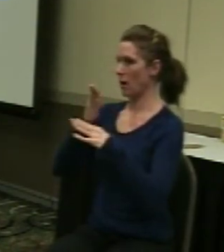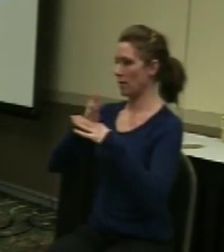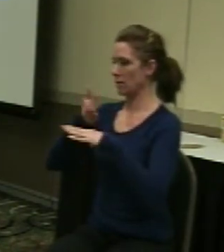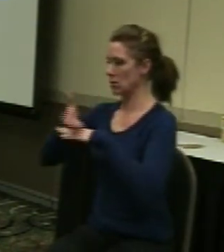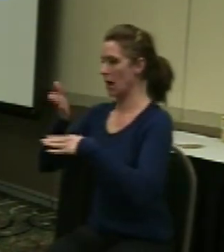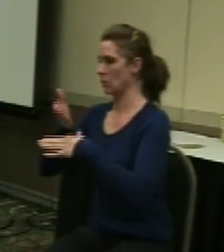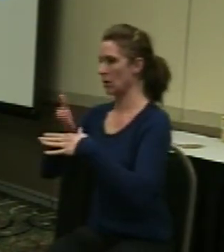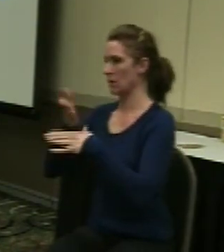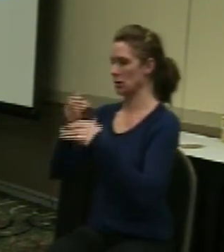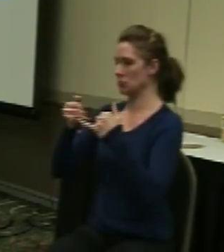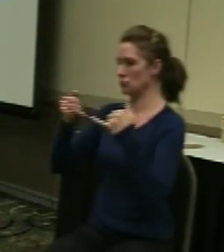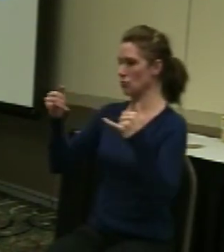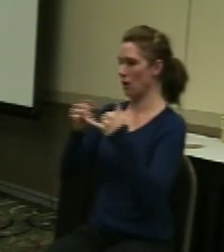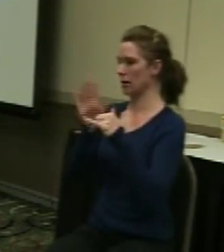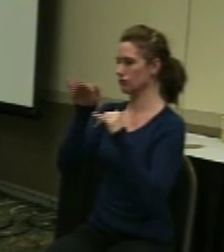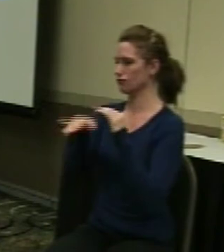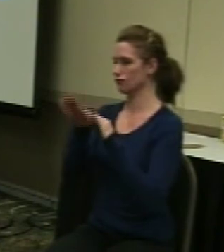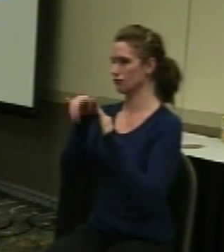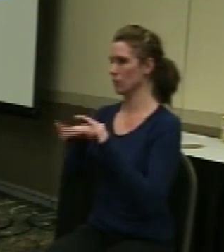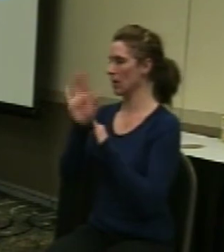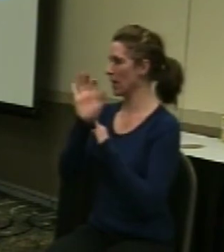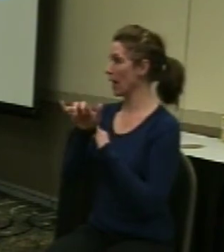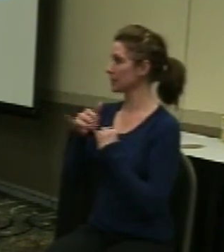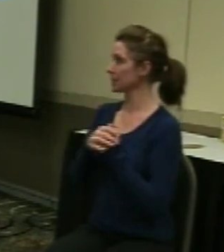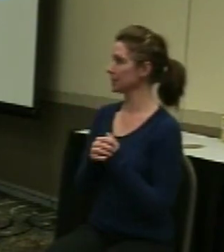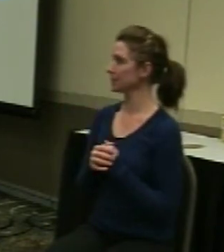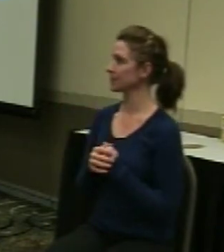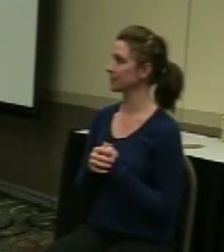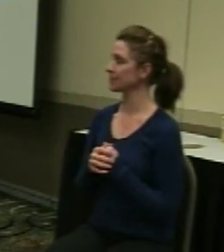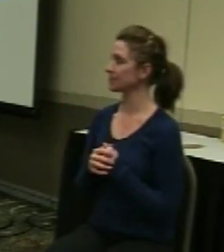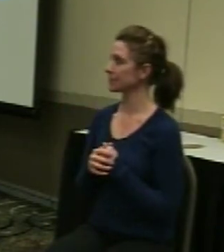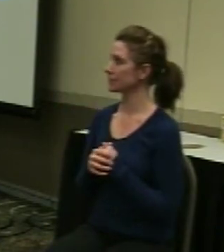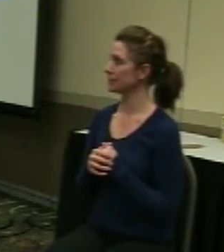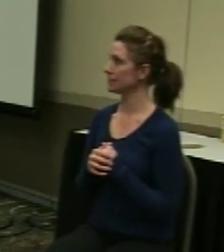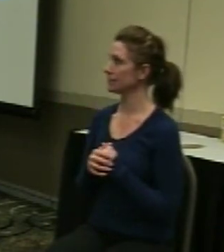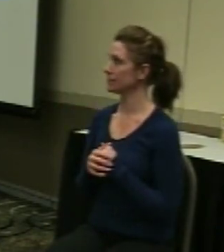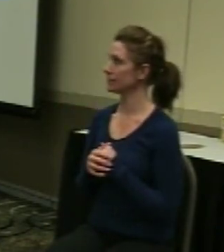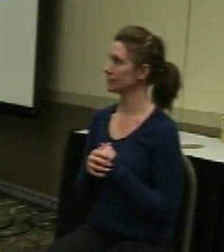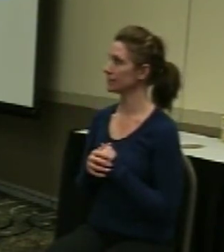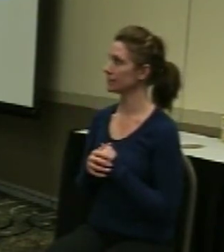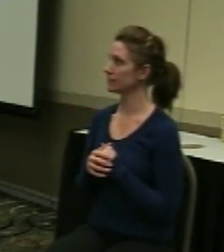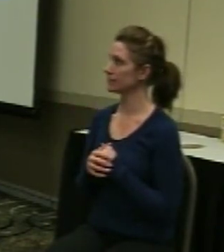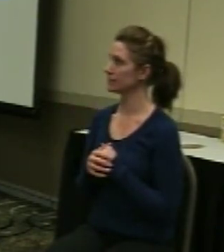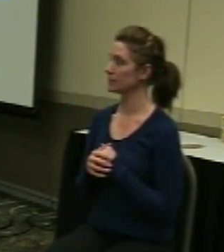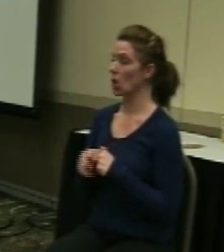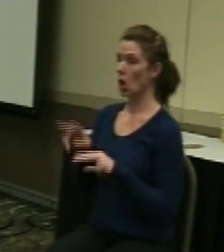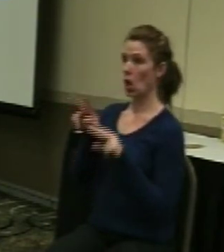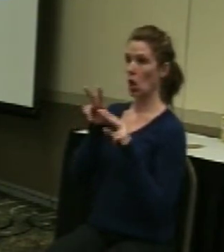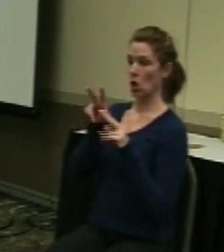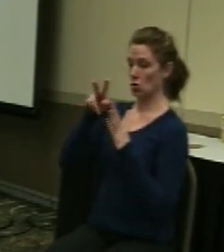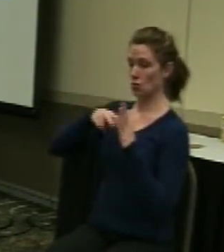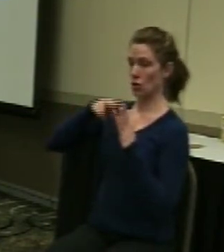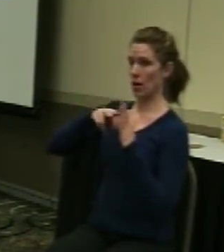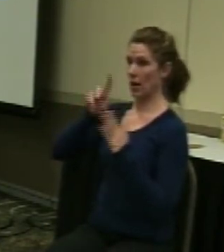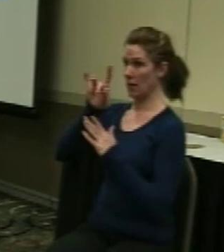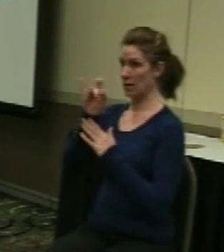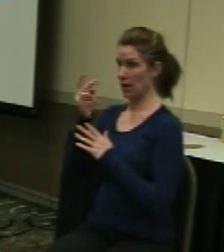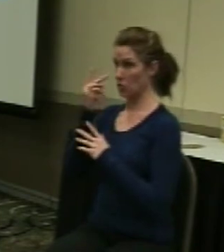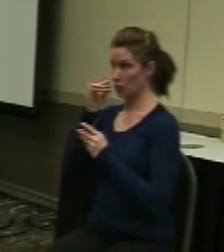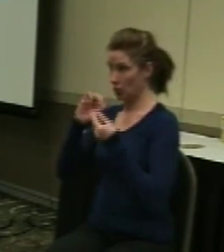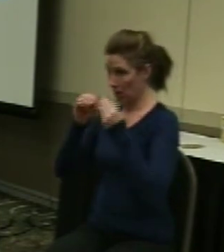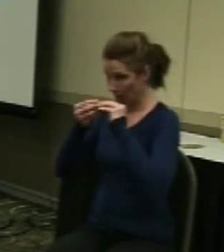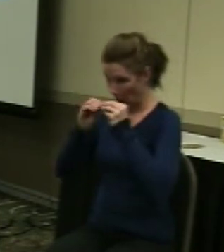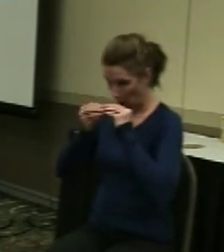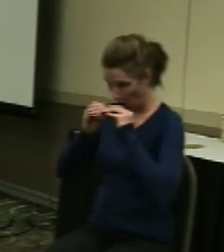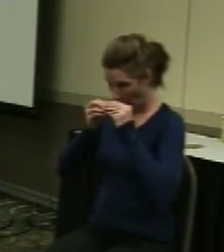intervention. And I will tell you, you and I know when you looking at that data as a bunch of numbers and